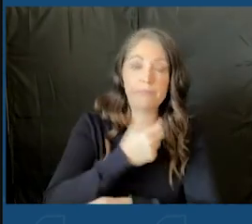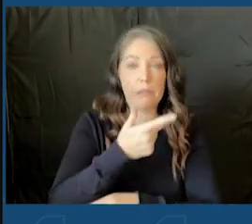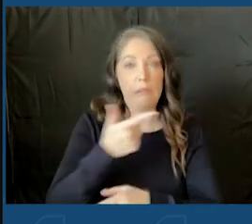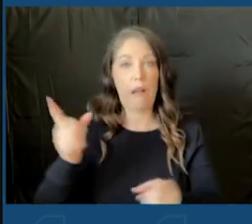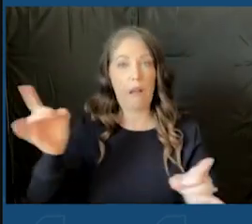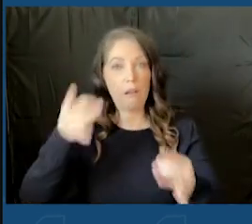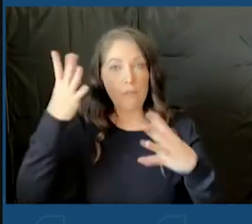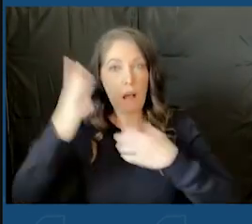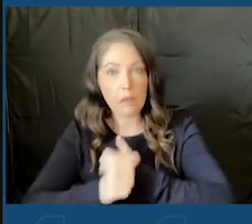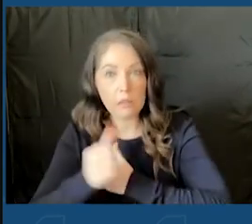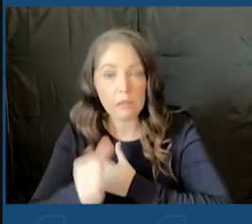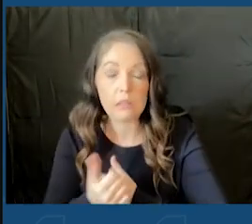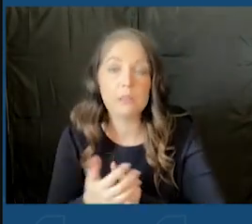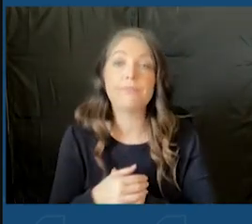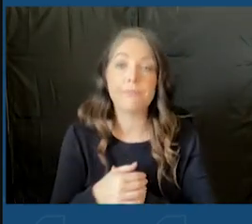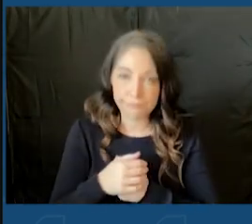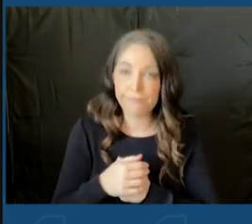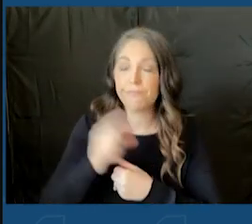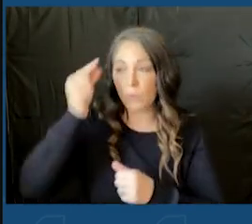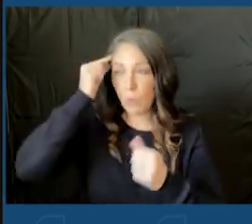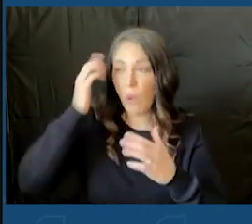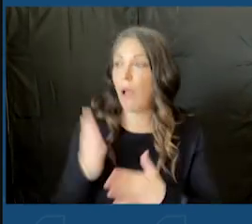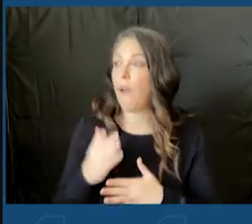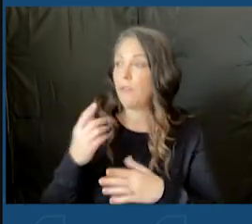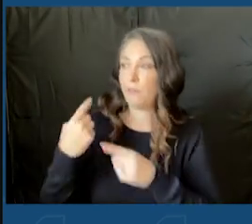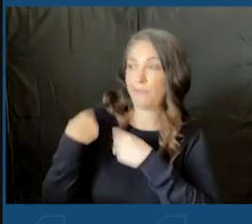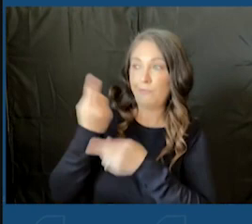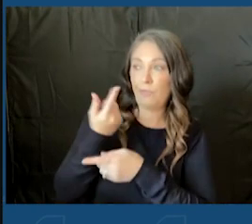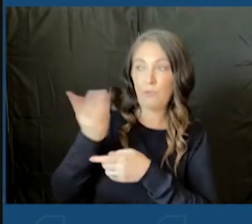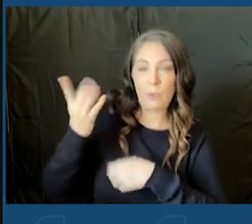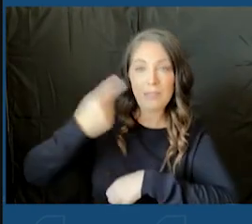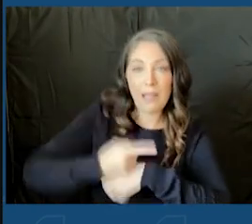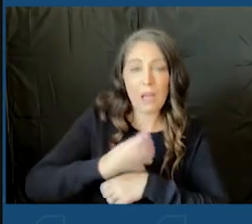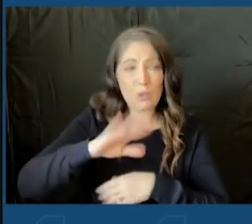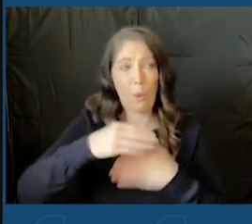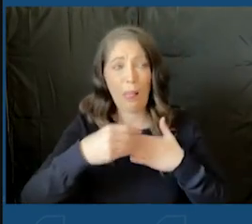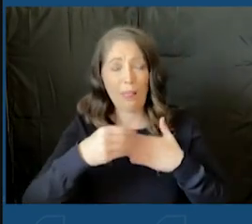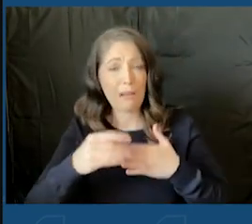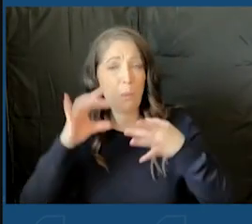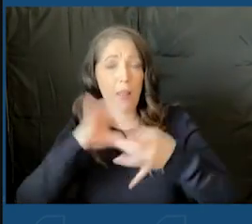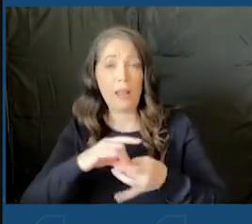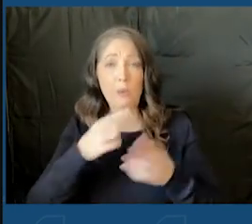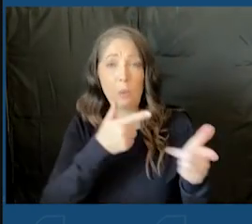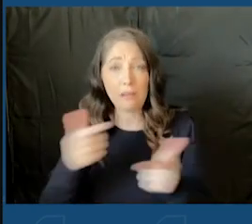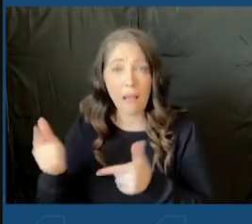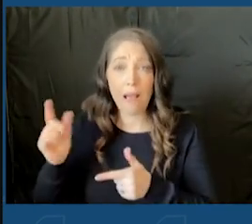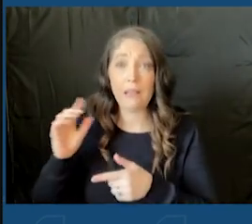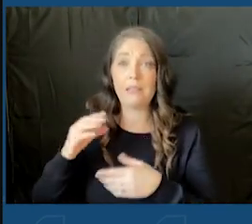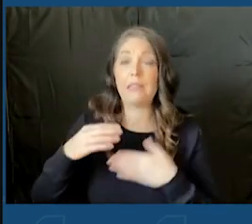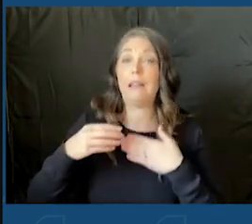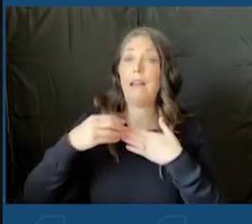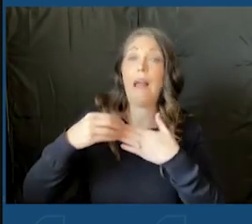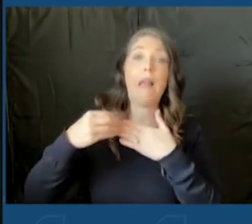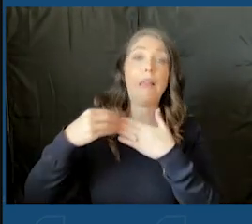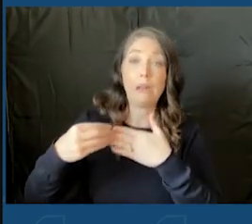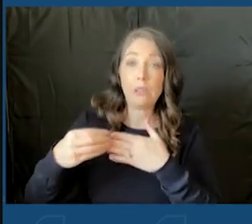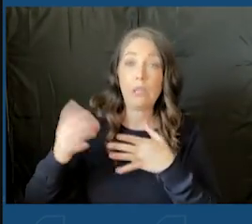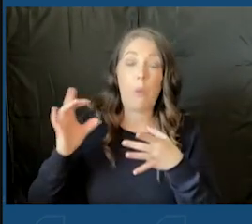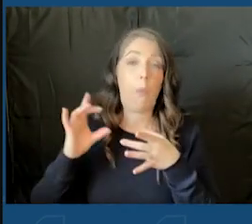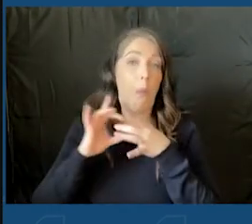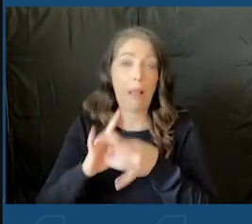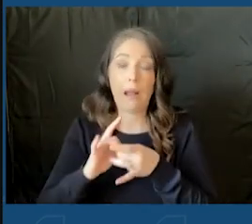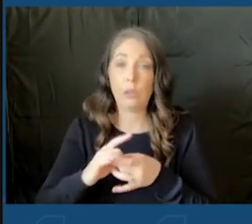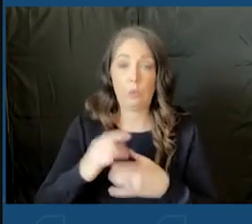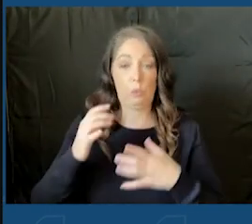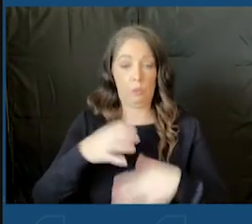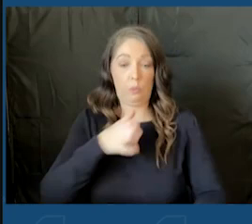in the last few days, your leadership on guns, your leadership on women's rights, particularly reproductive rights, I just want to say